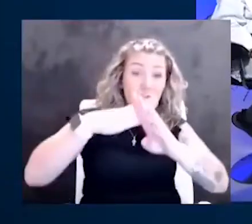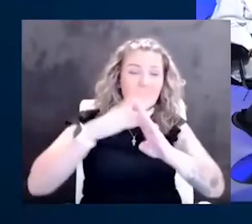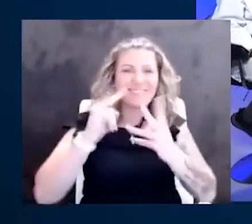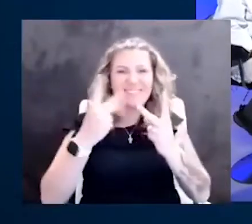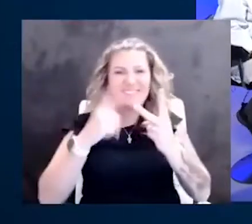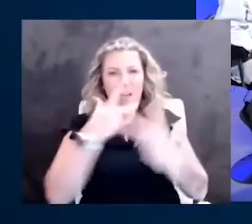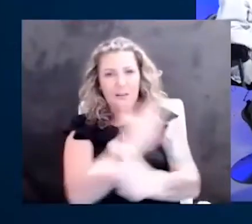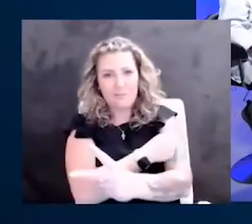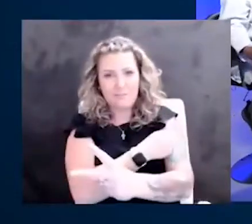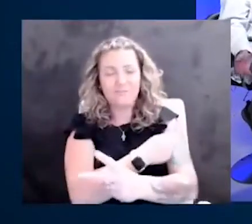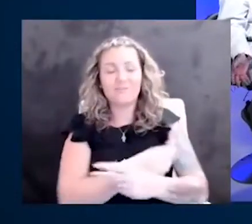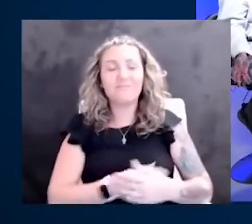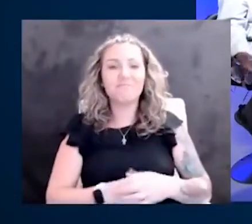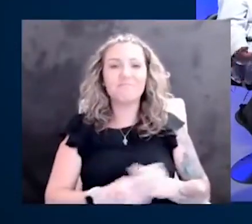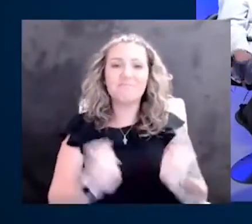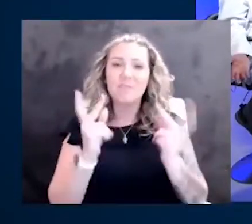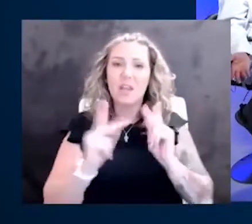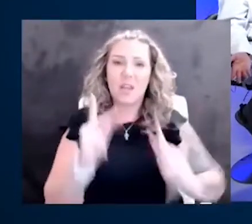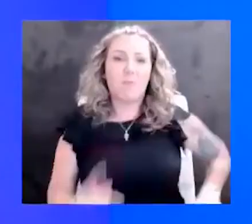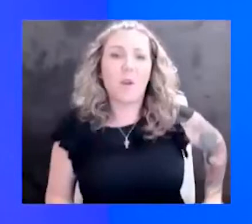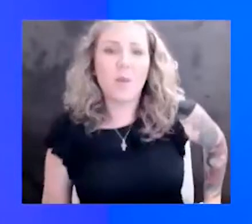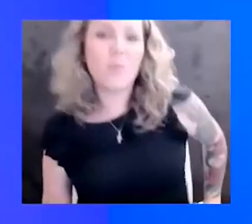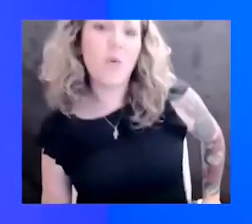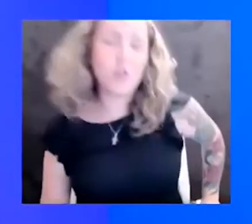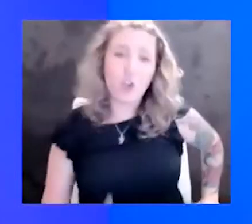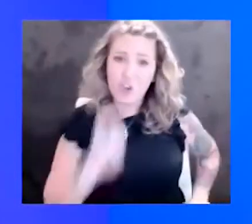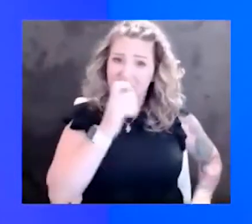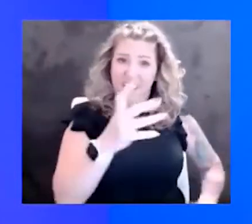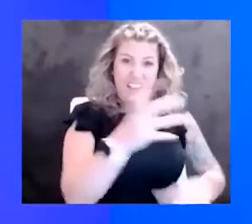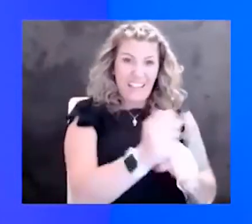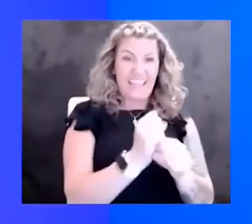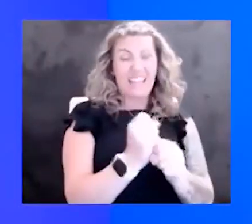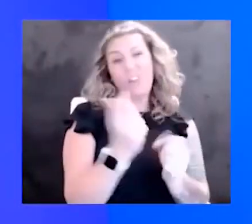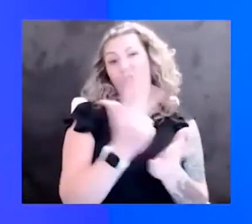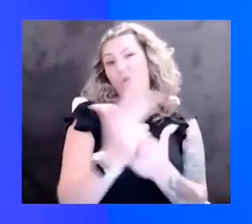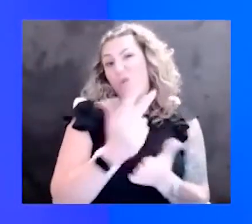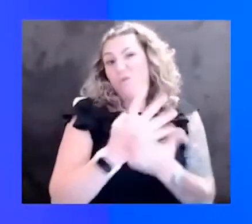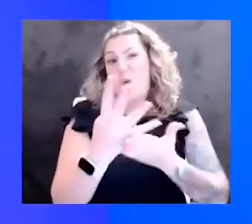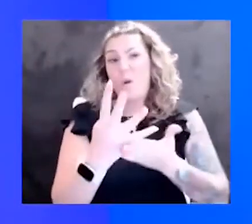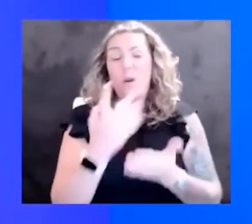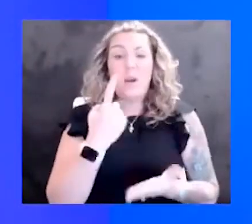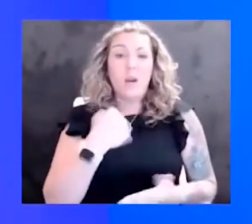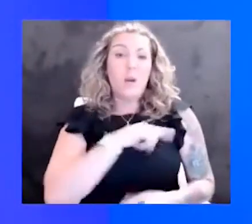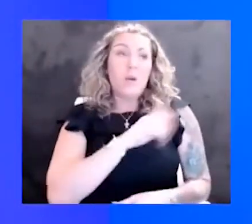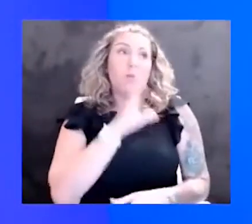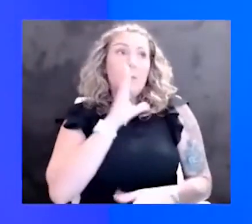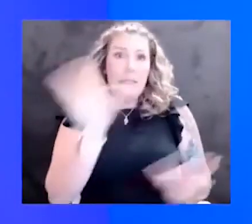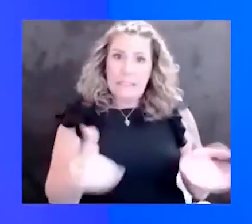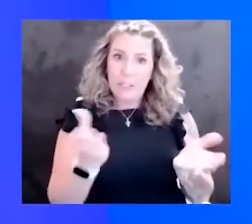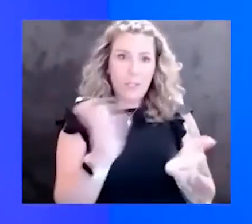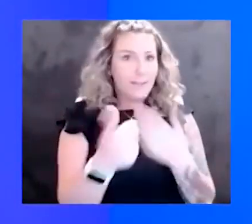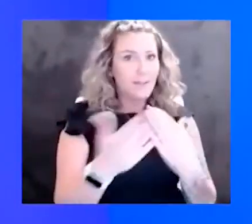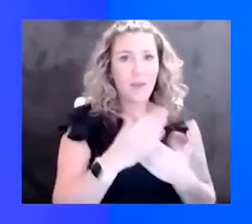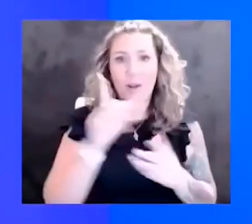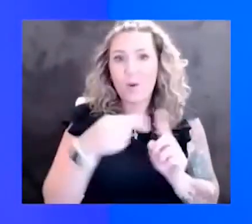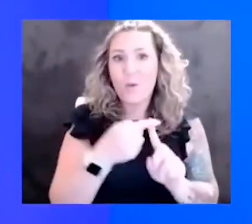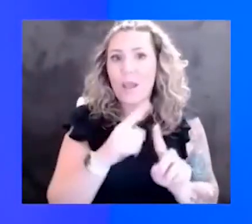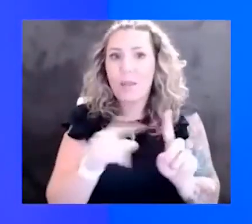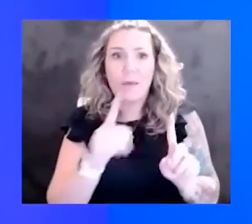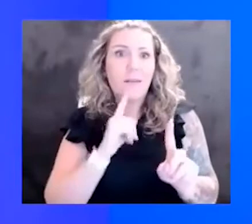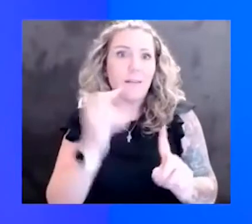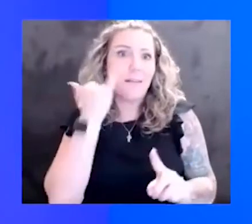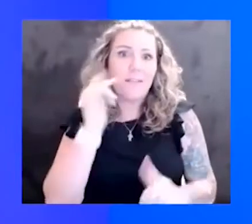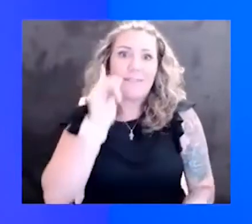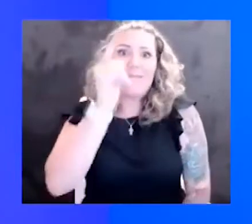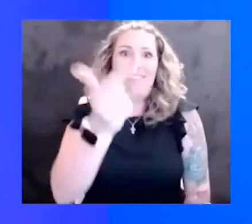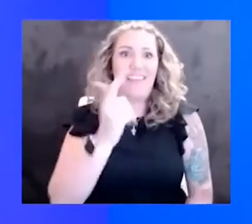people don't get it at the third or fourth week, but eventually will get it. And we encourage them, of course, no matter when it is, to get their second dose. So Right. some people just aren't timely.